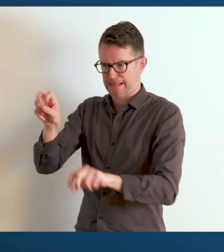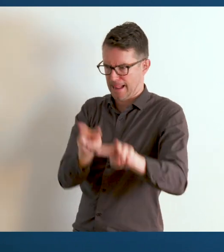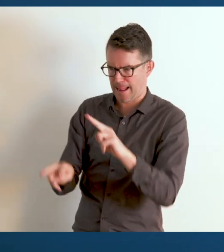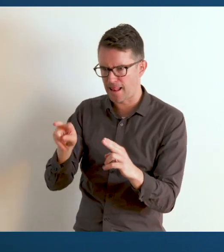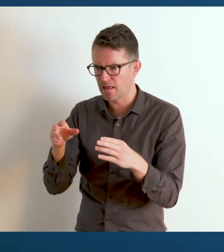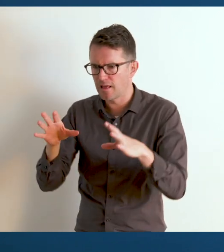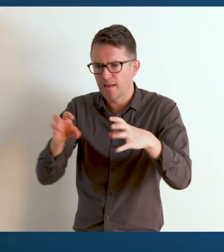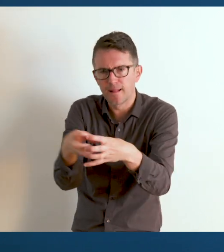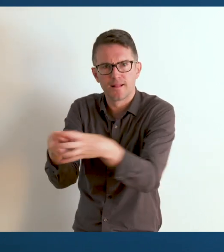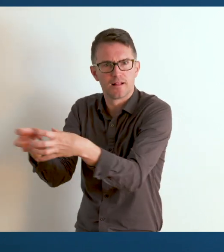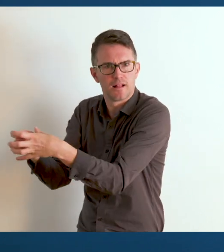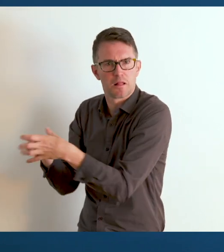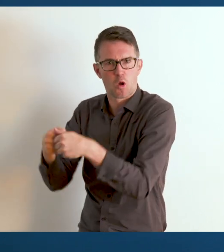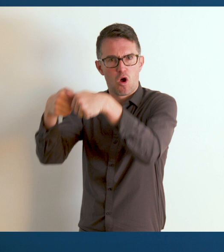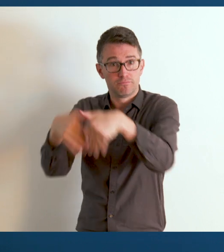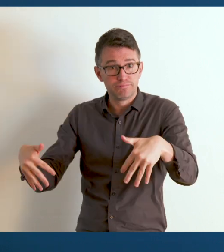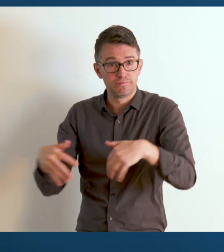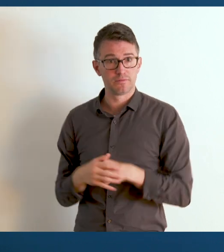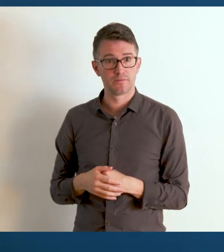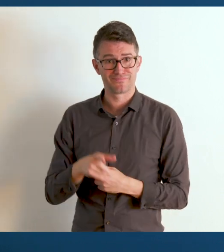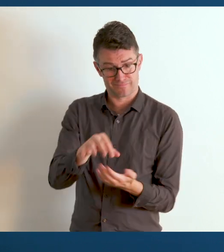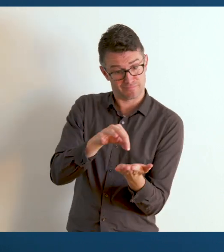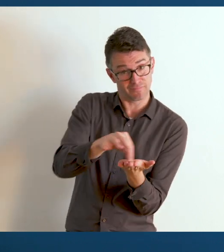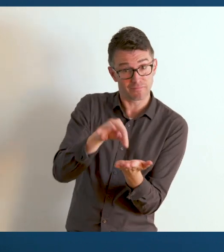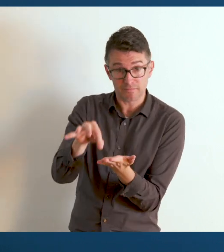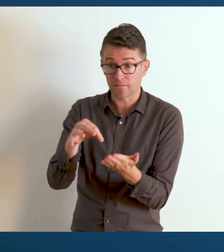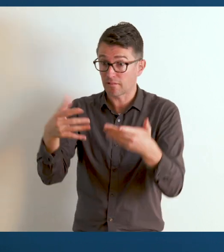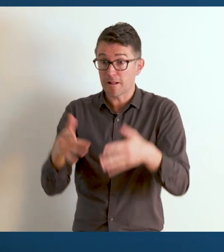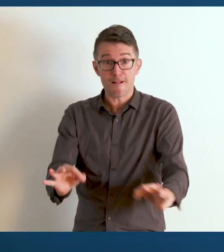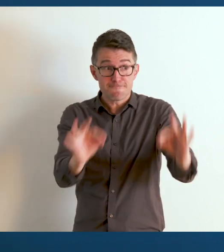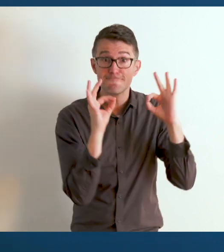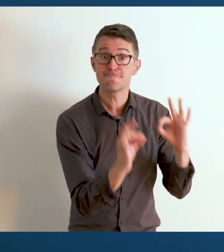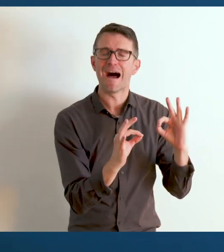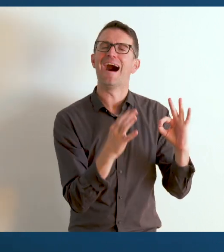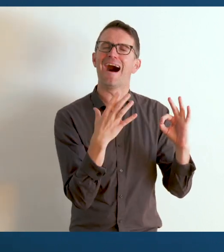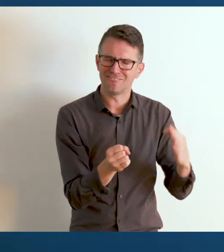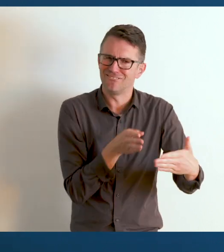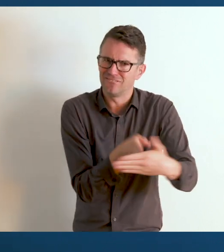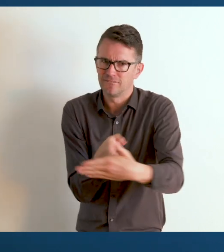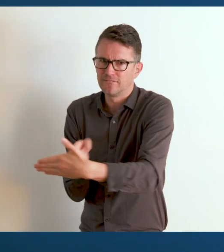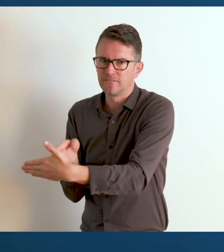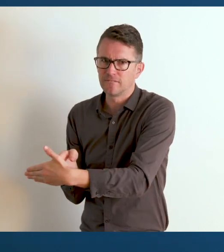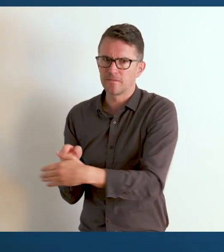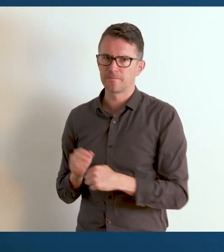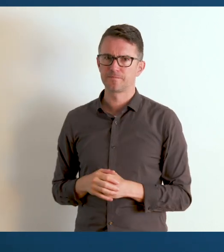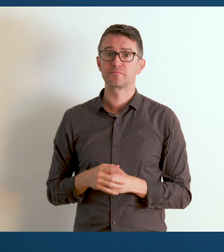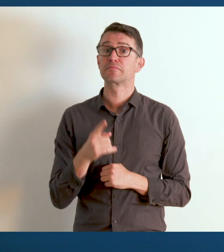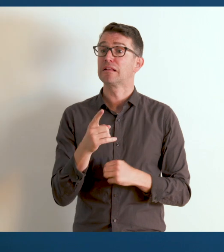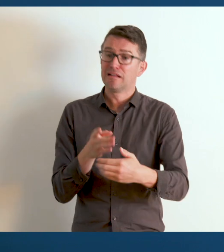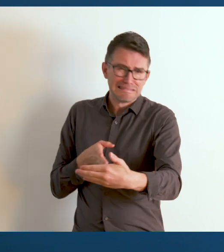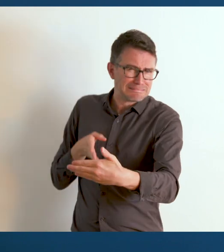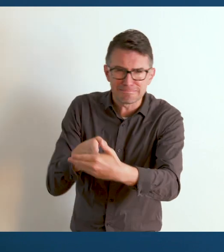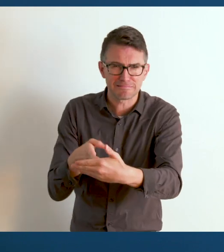base to make those analyses. Censuses are, though, not without limitations. And one of the